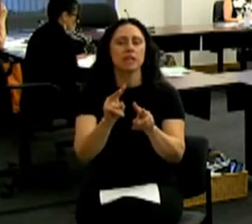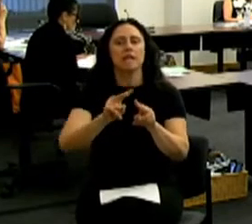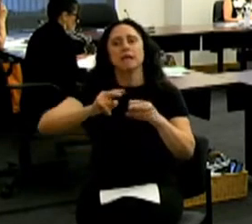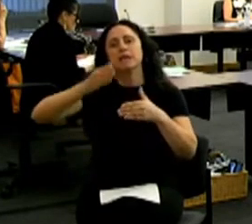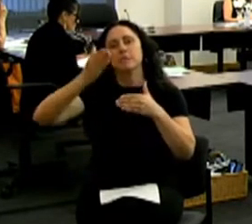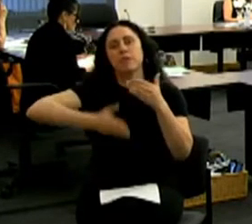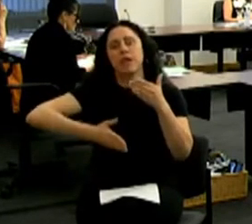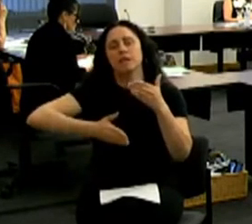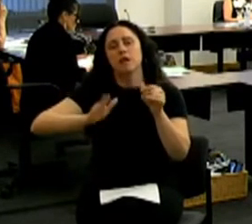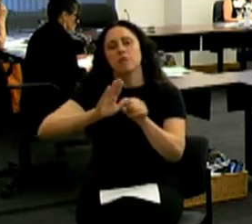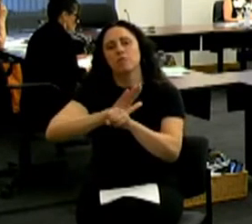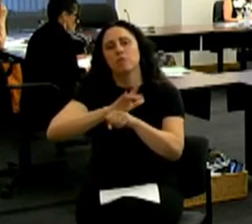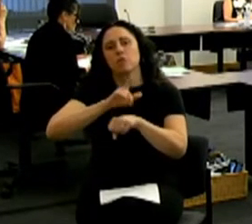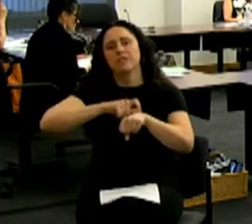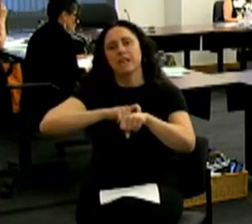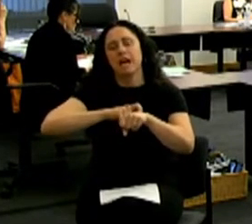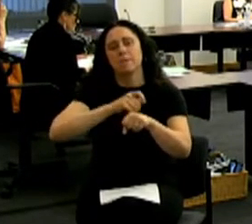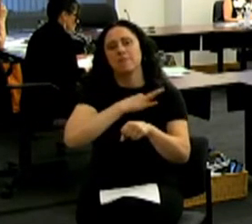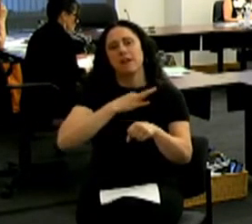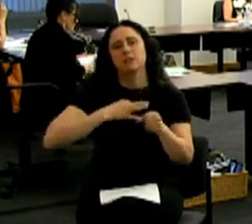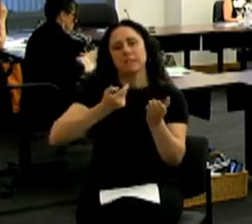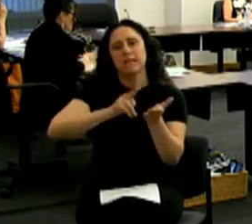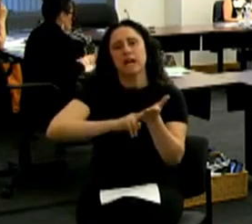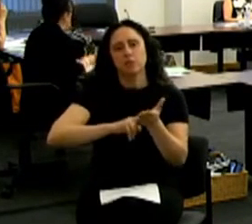end of the full-time faculty contract.